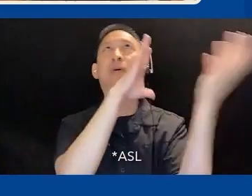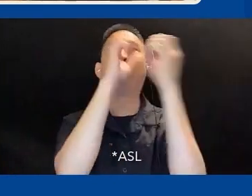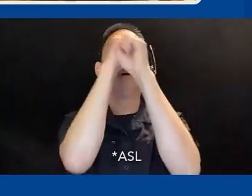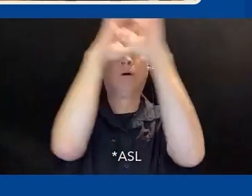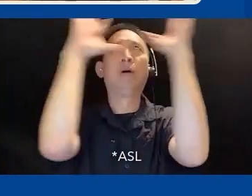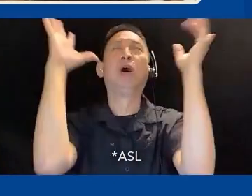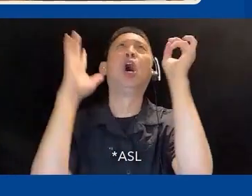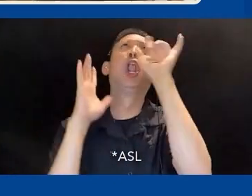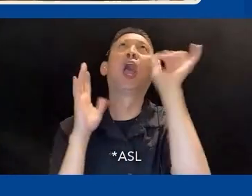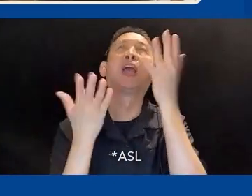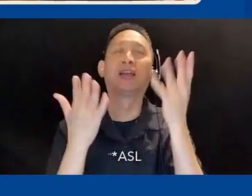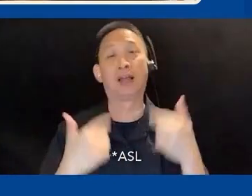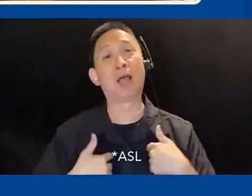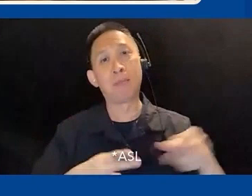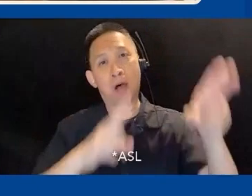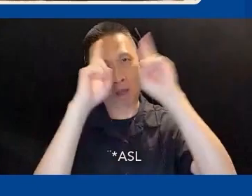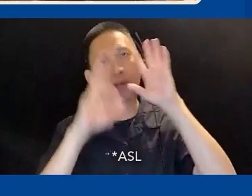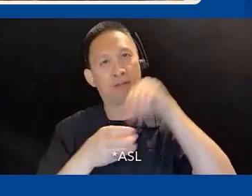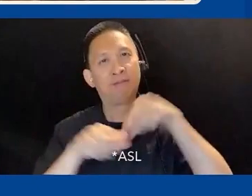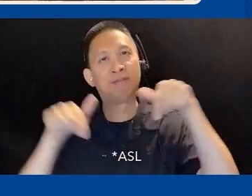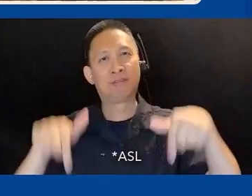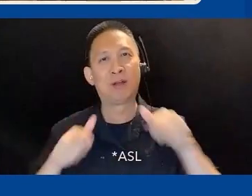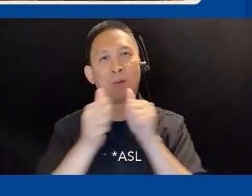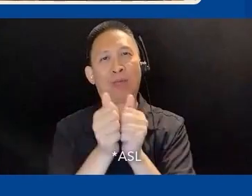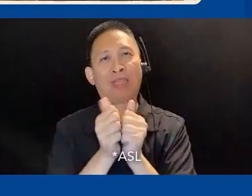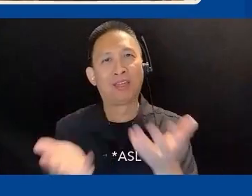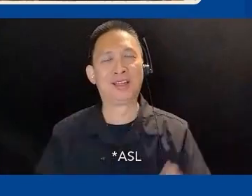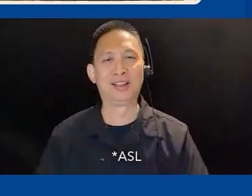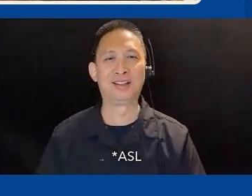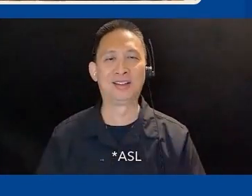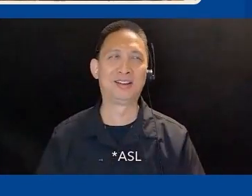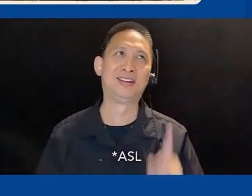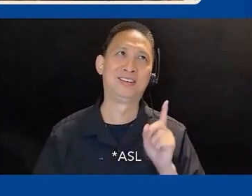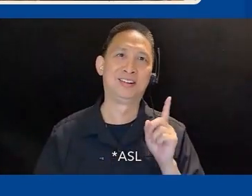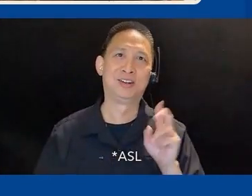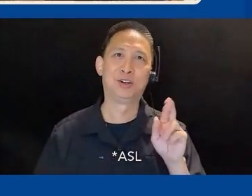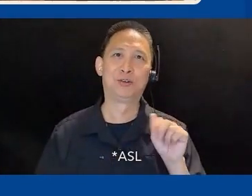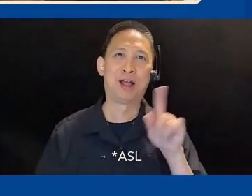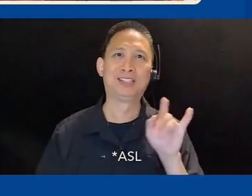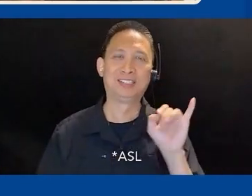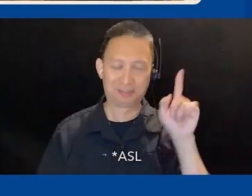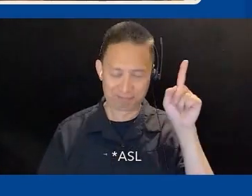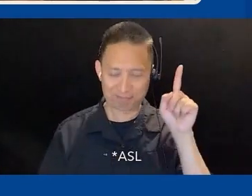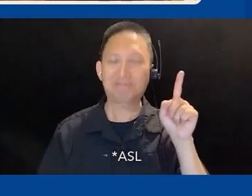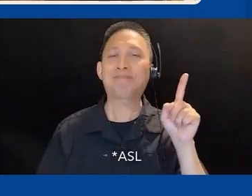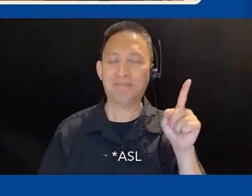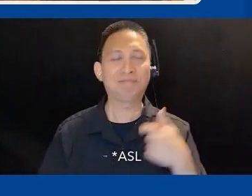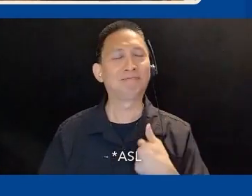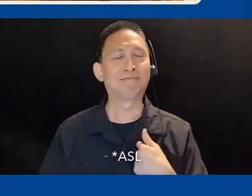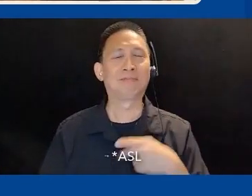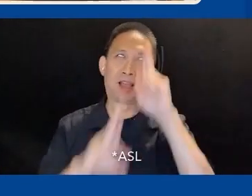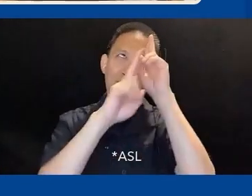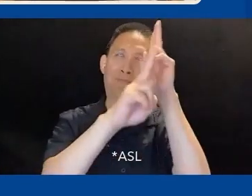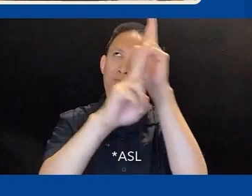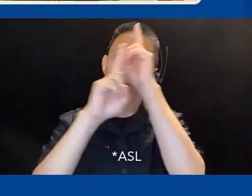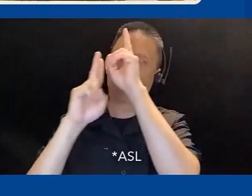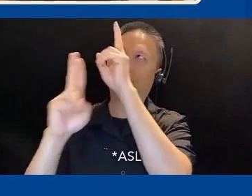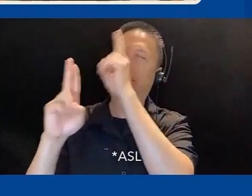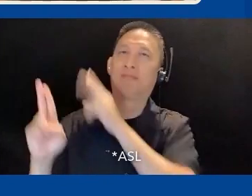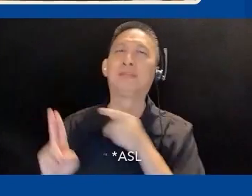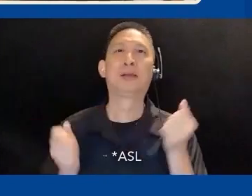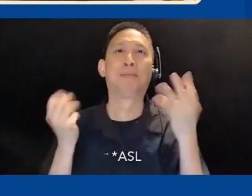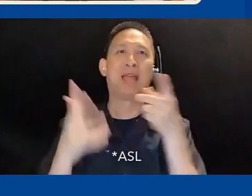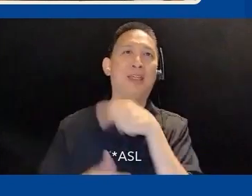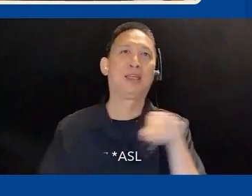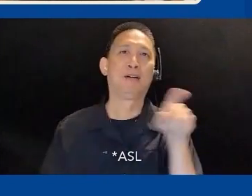all. I love. Yeah, same. It's I've admired so many of you guys from afar,